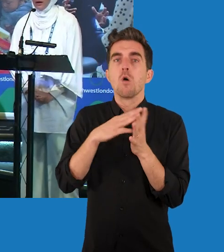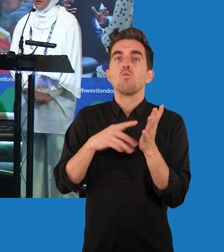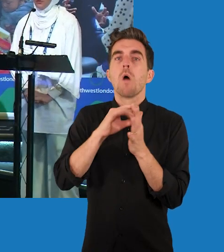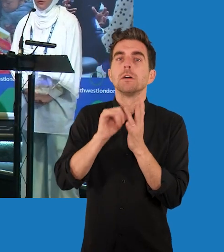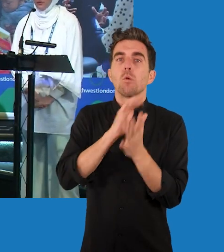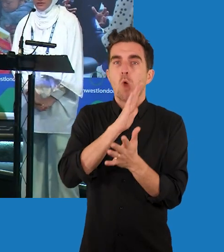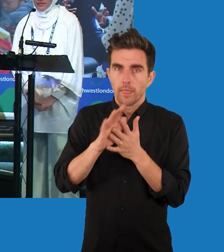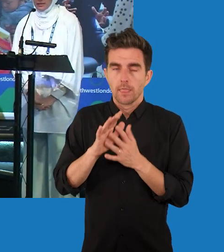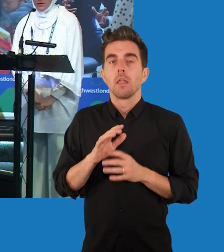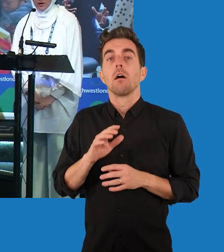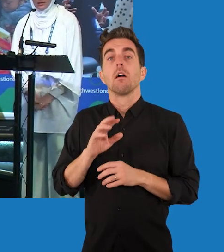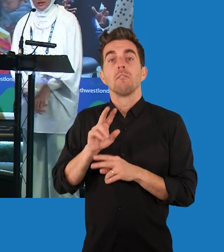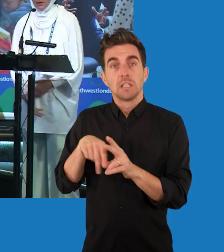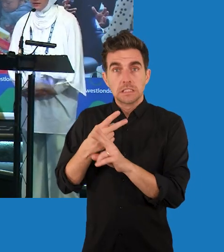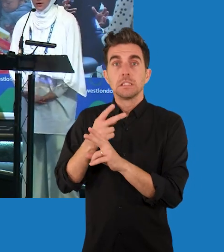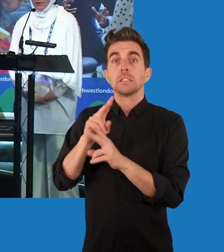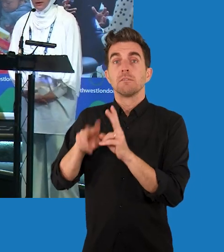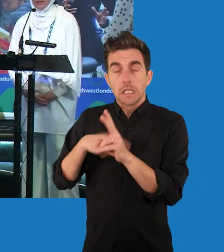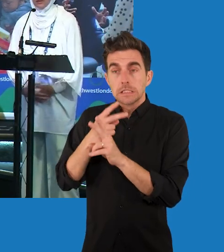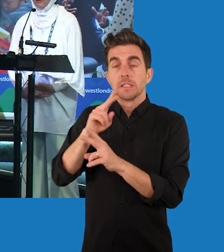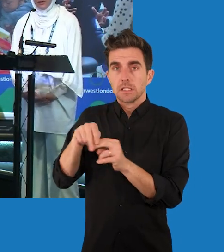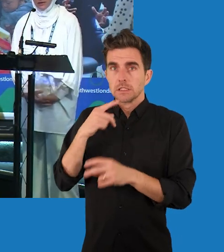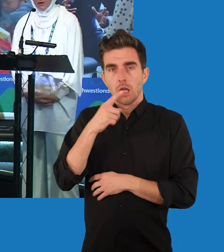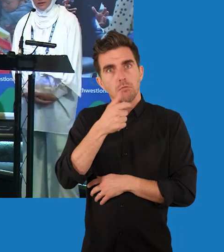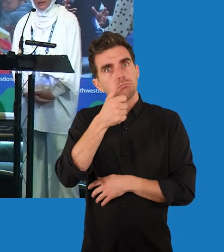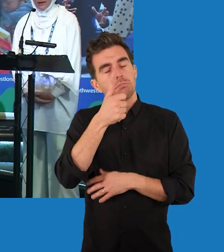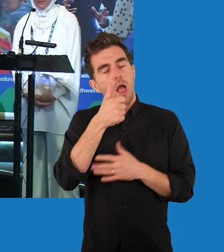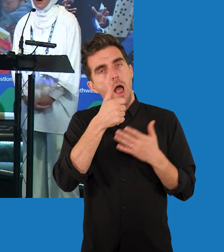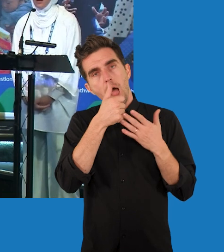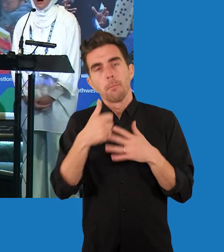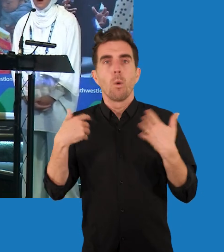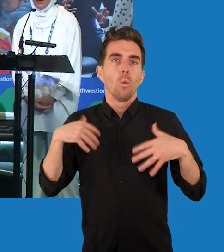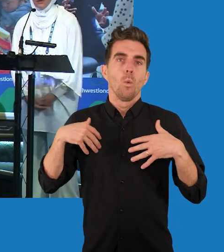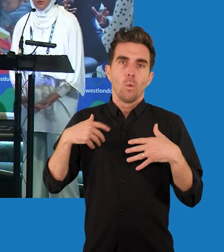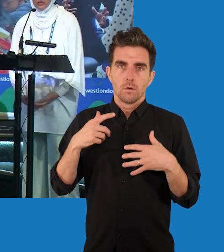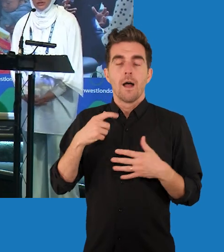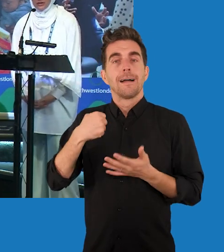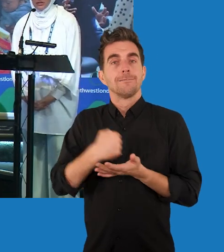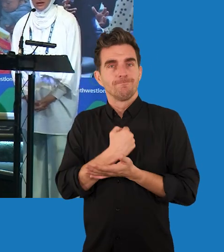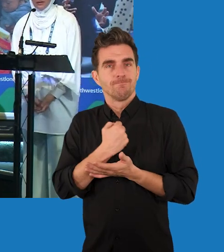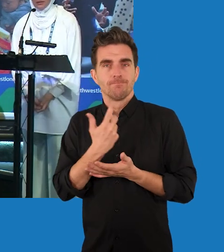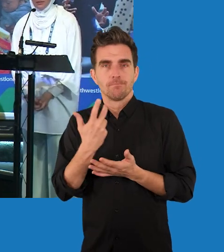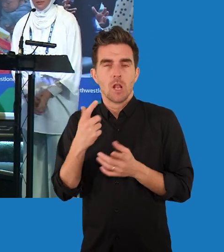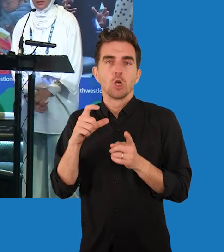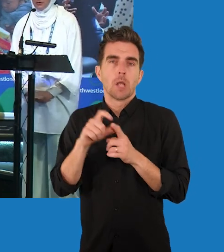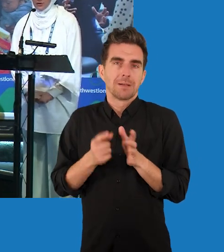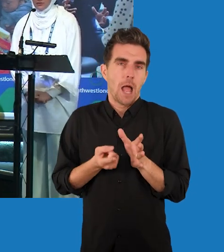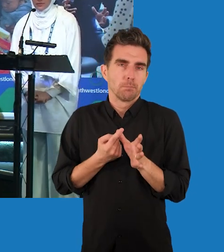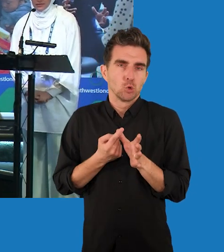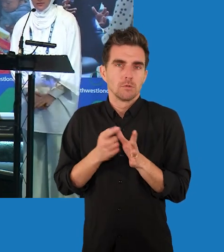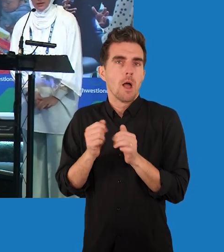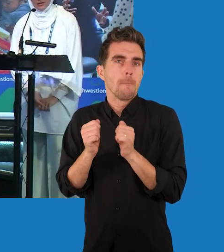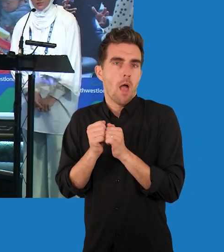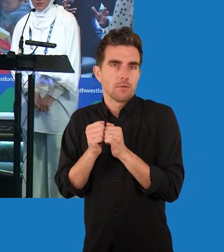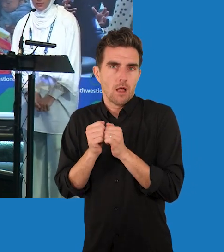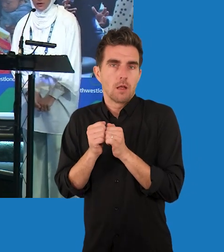Wandsworth, and a few visits later I asked, how is that going? And they said it's really been helping them. And unfortunately, she had been suffering from